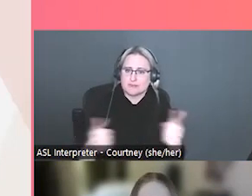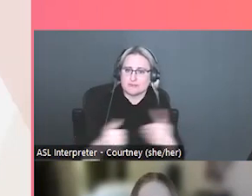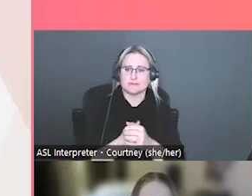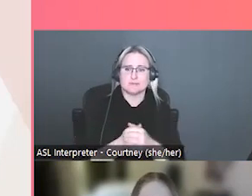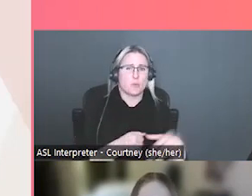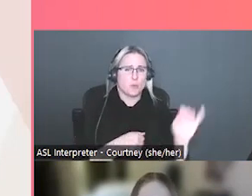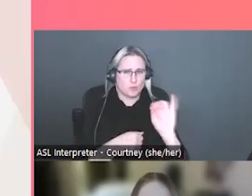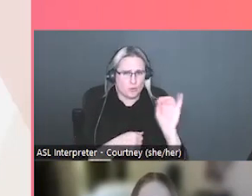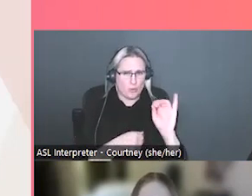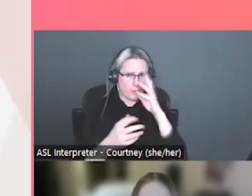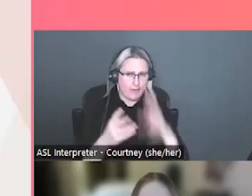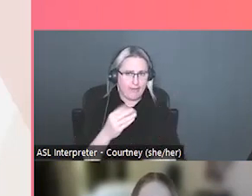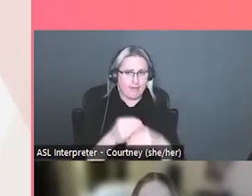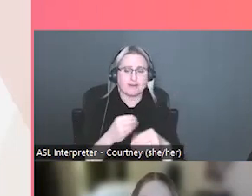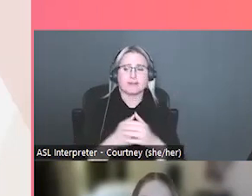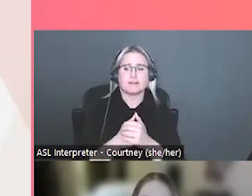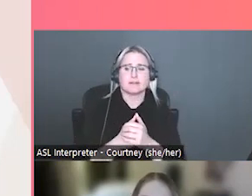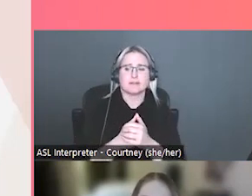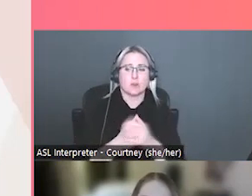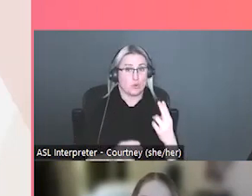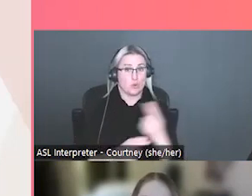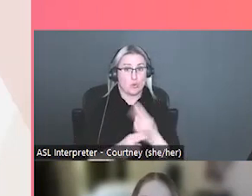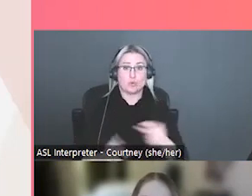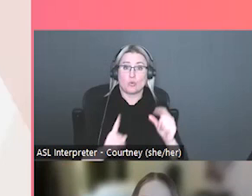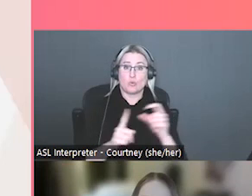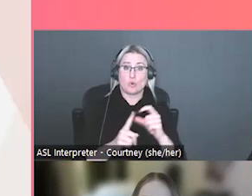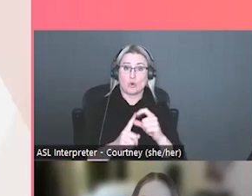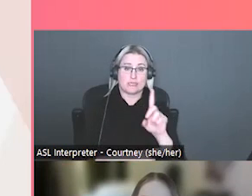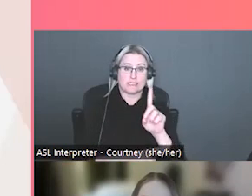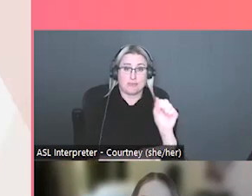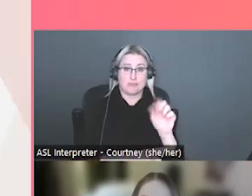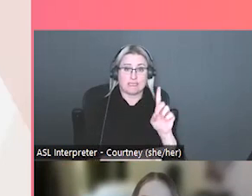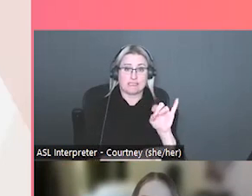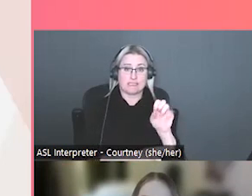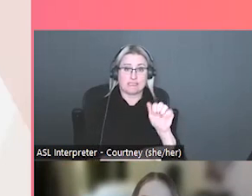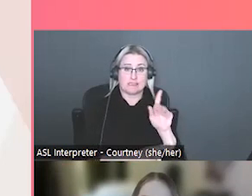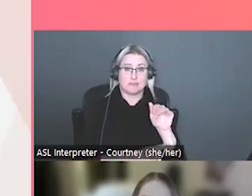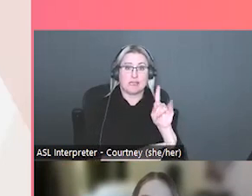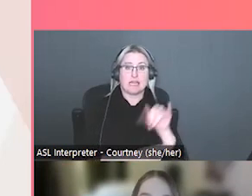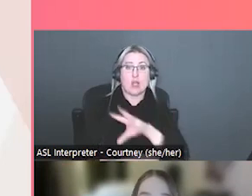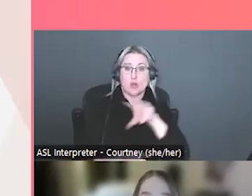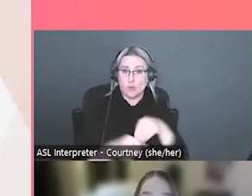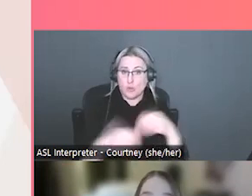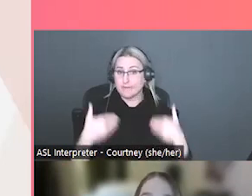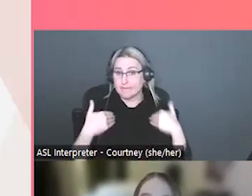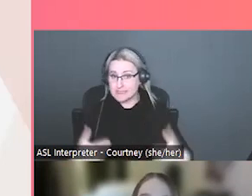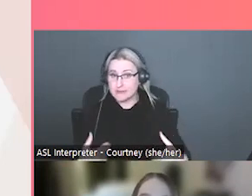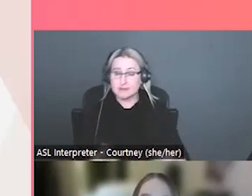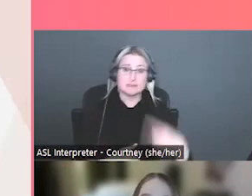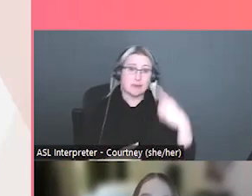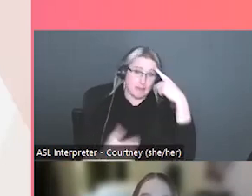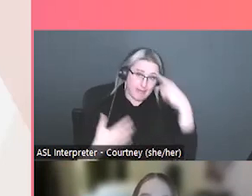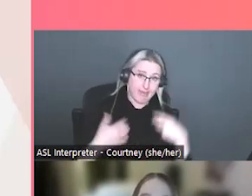I do want to make a note that when we use the term disability, it encompasses the physical, psychiatric,